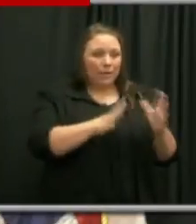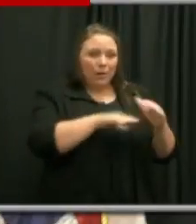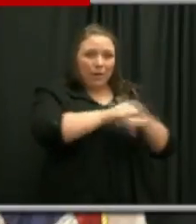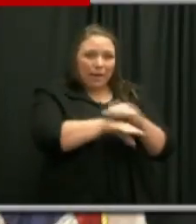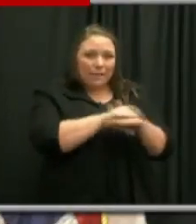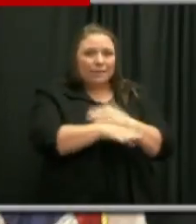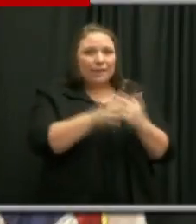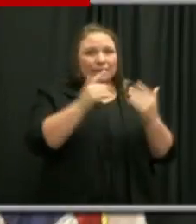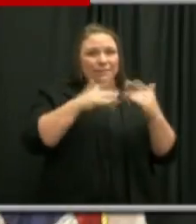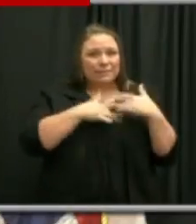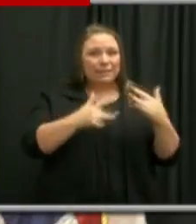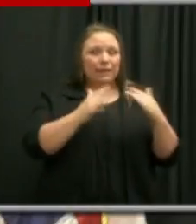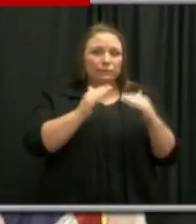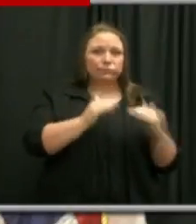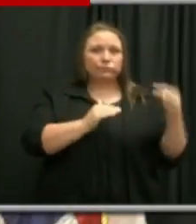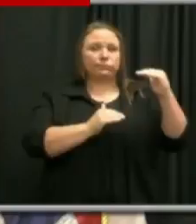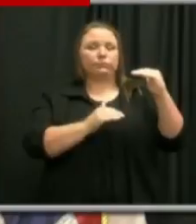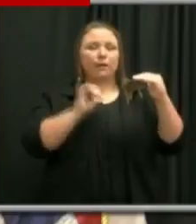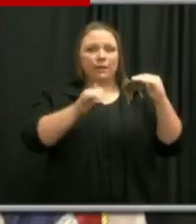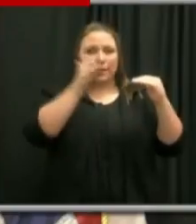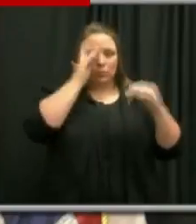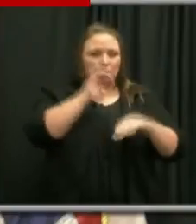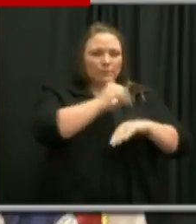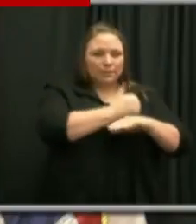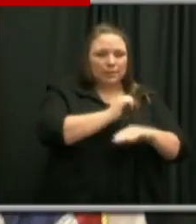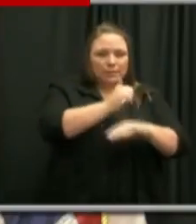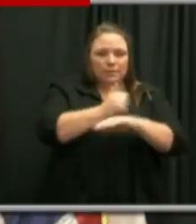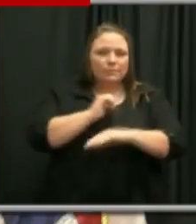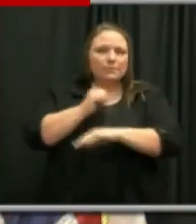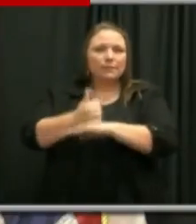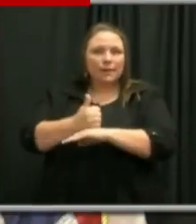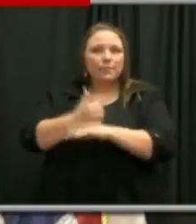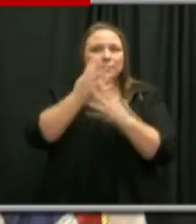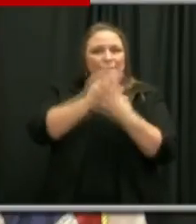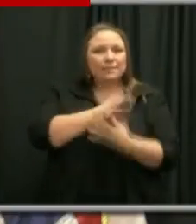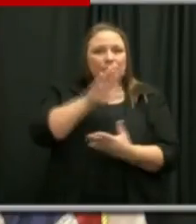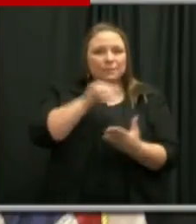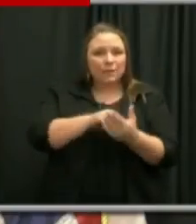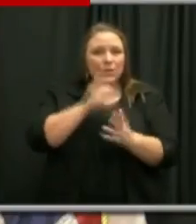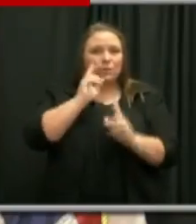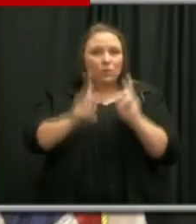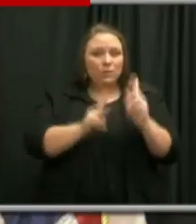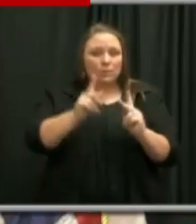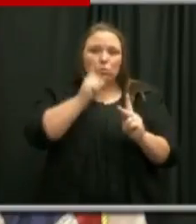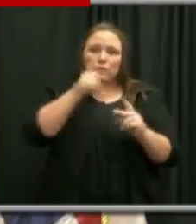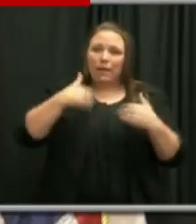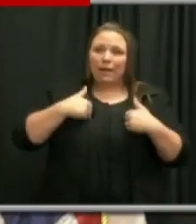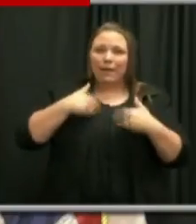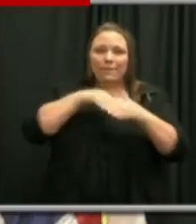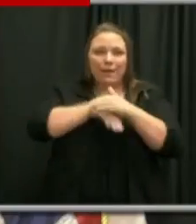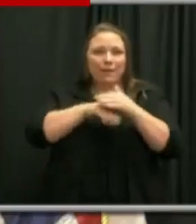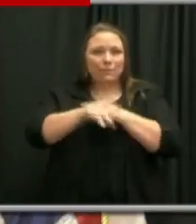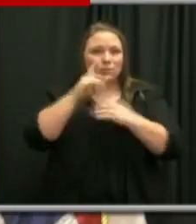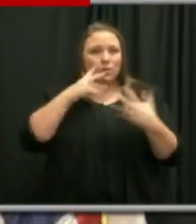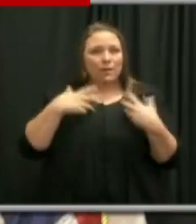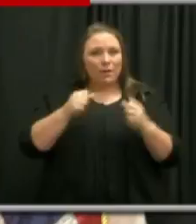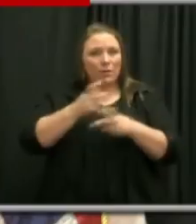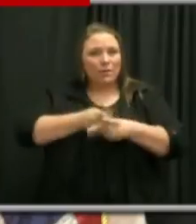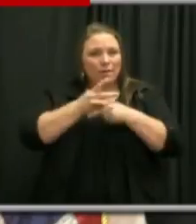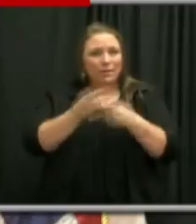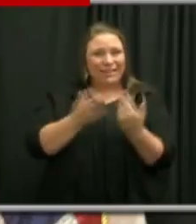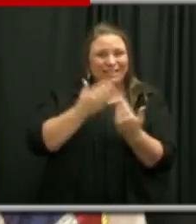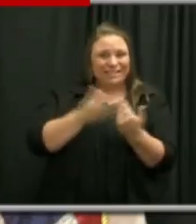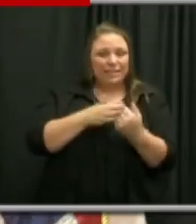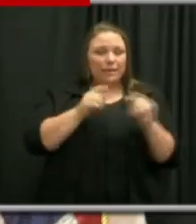That's one reason we placed the community assessment centers in communities where people may not have the easiest access to health care. These centers are there